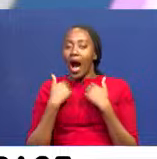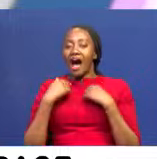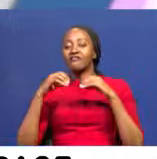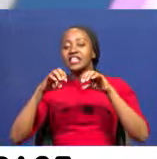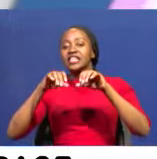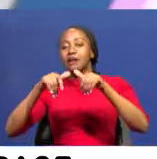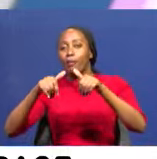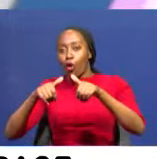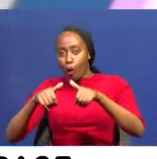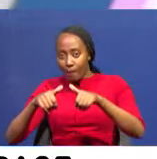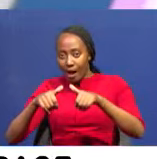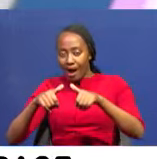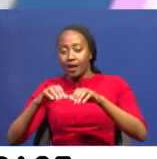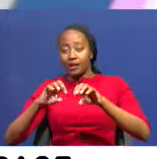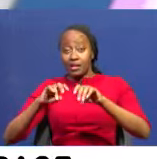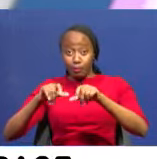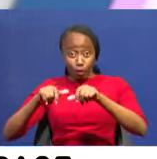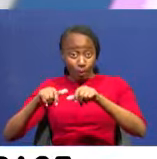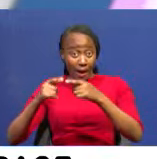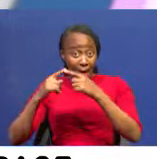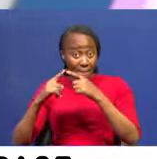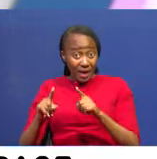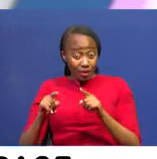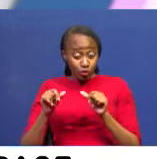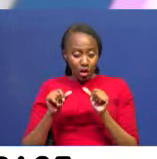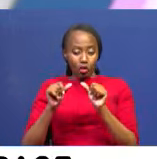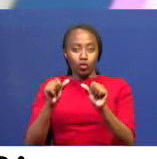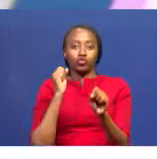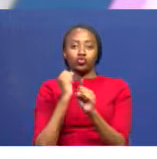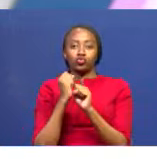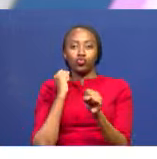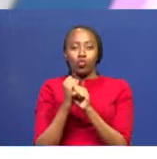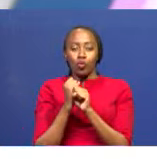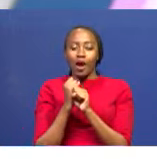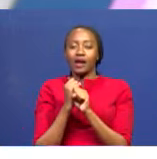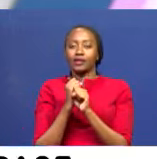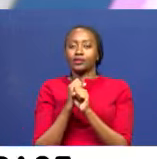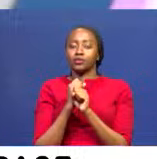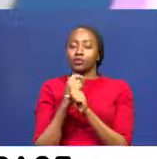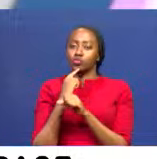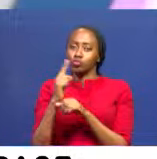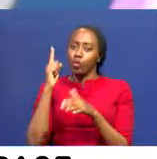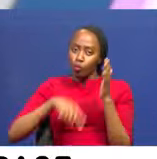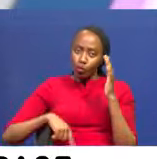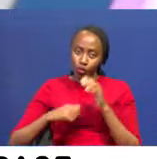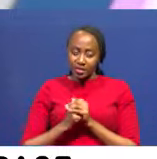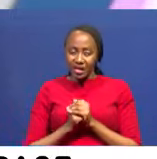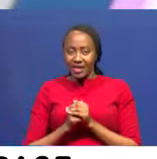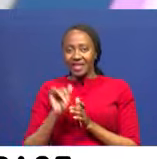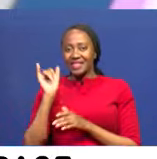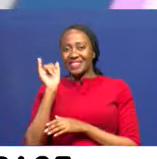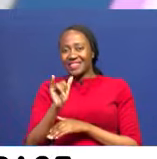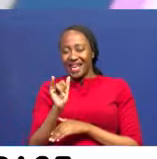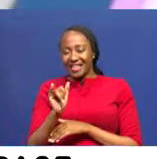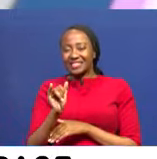holder. But we are working to make sure that the pharmacist is more available